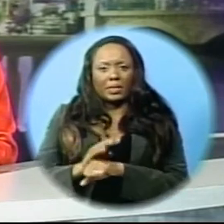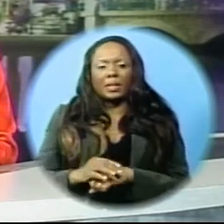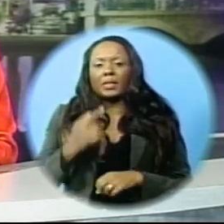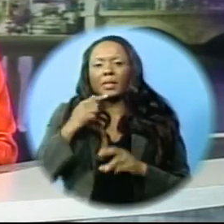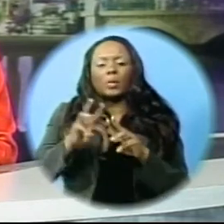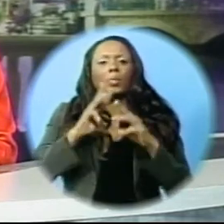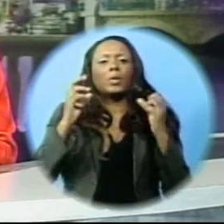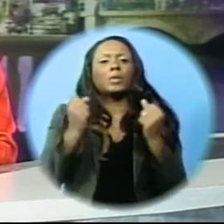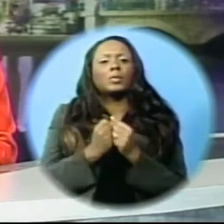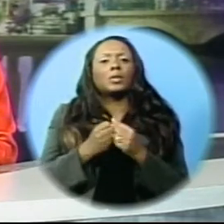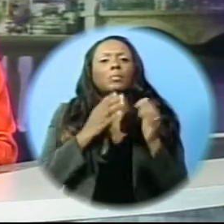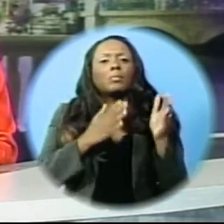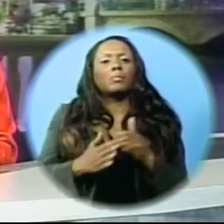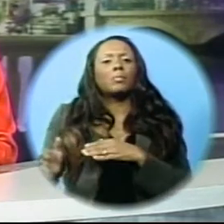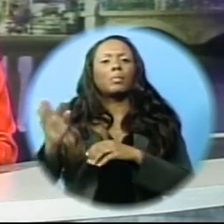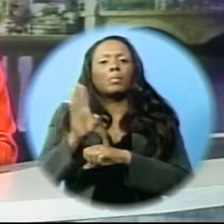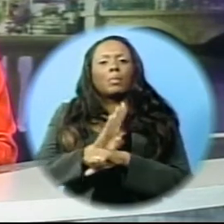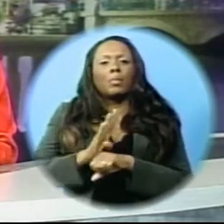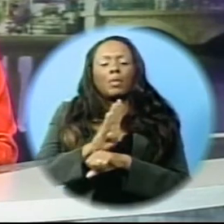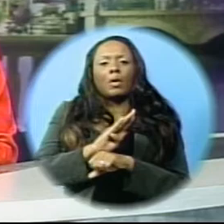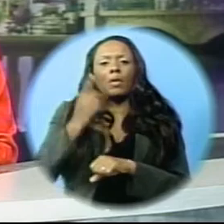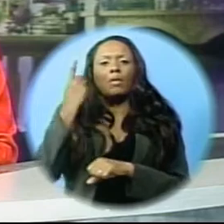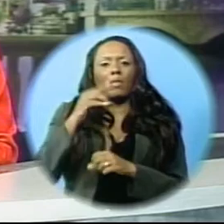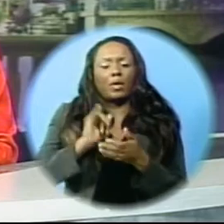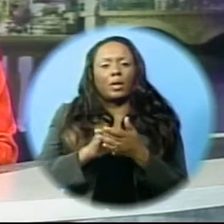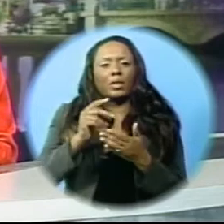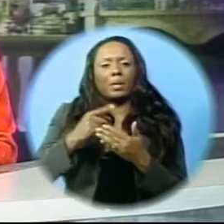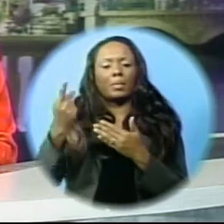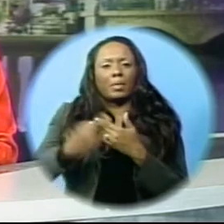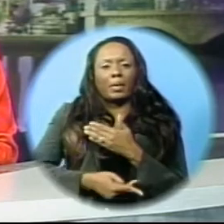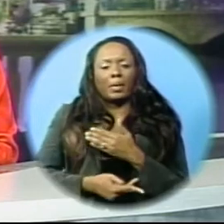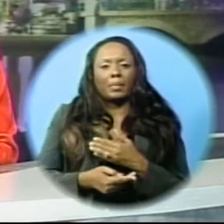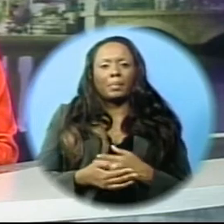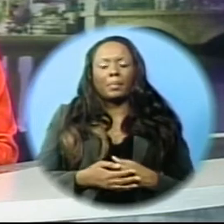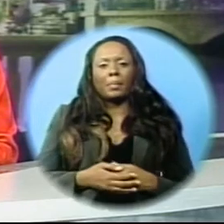process to prepare the country for the mutual evaluation of its regime.